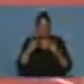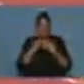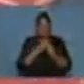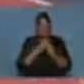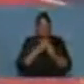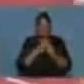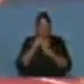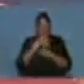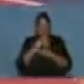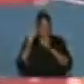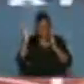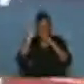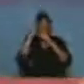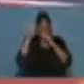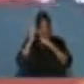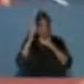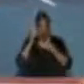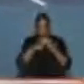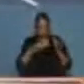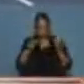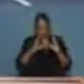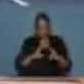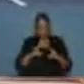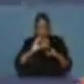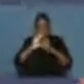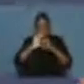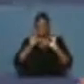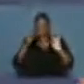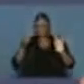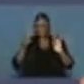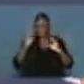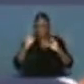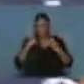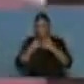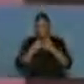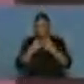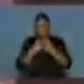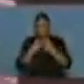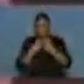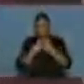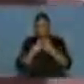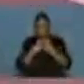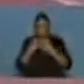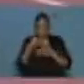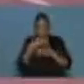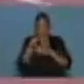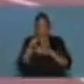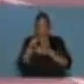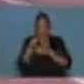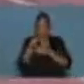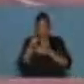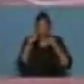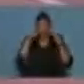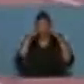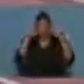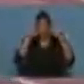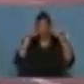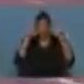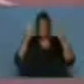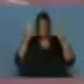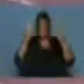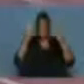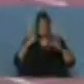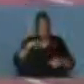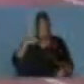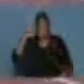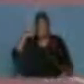what we expect to assemble at the upcoming Olympic Games. And amazing. I think that the